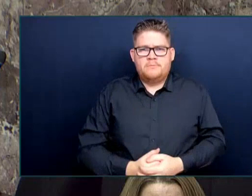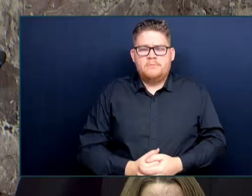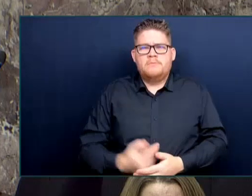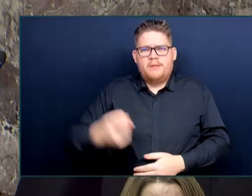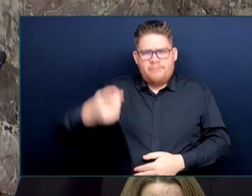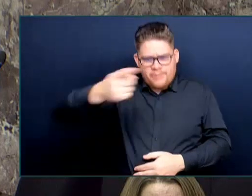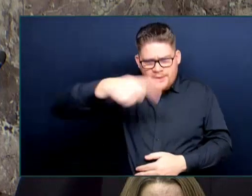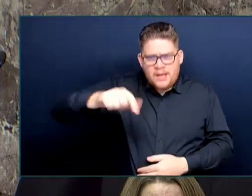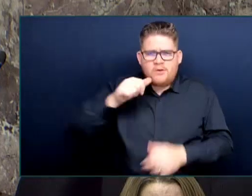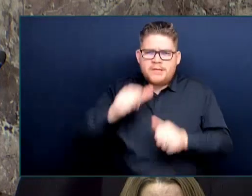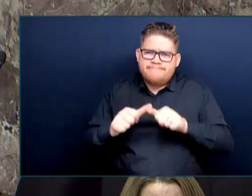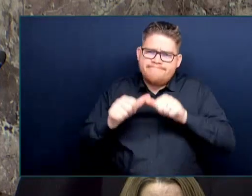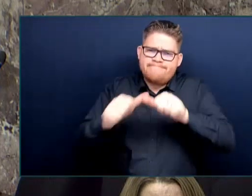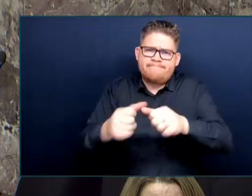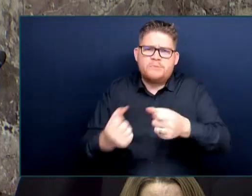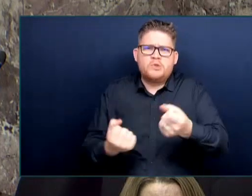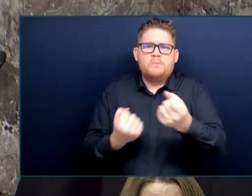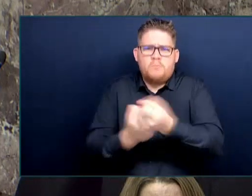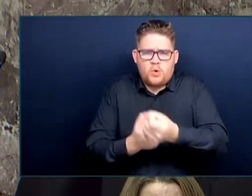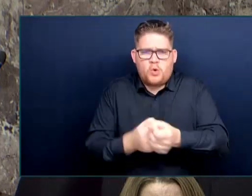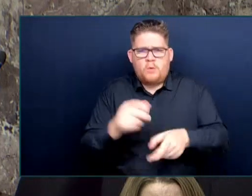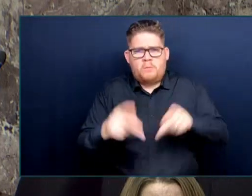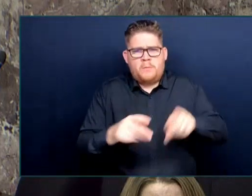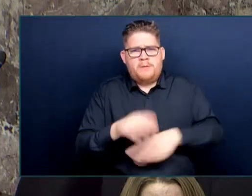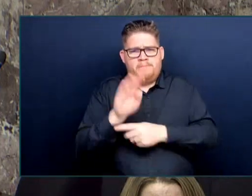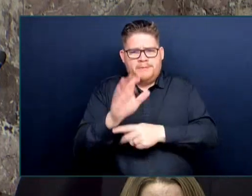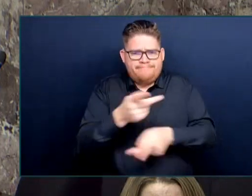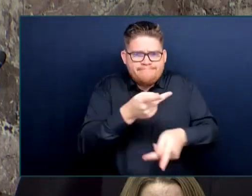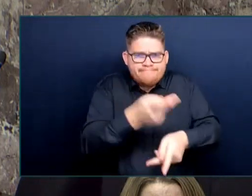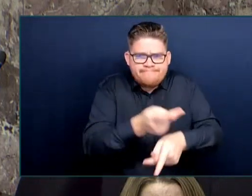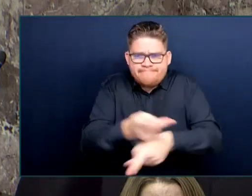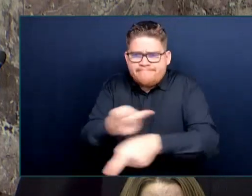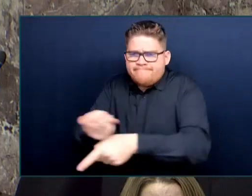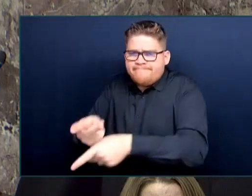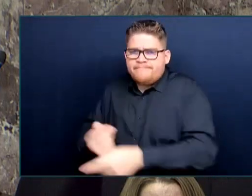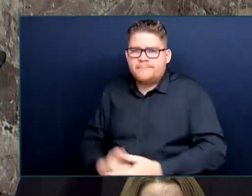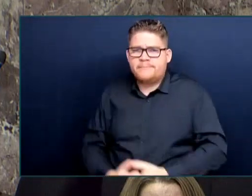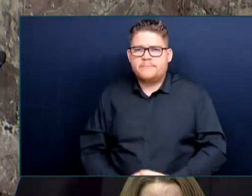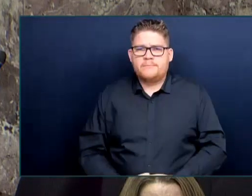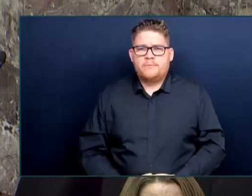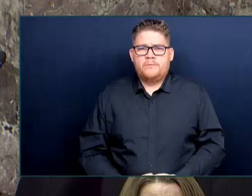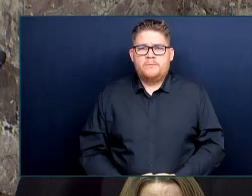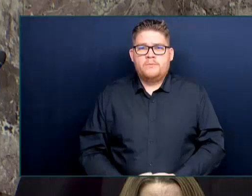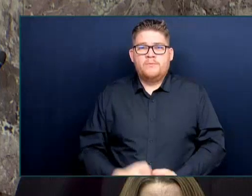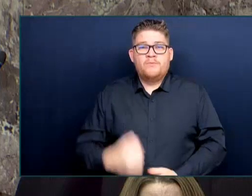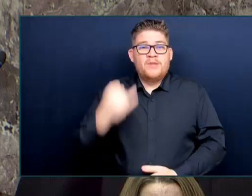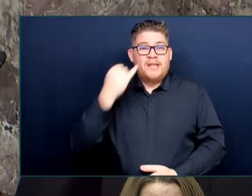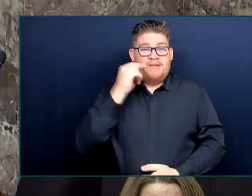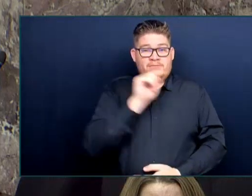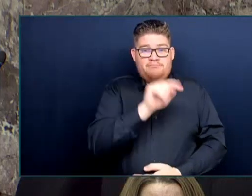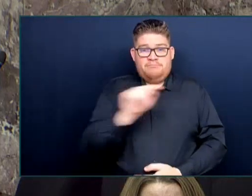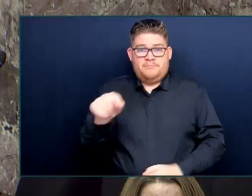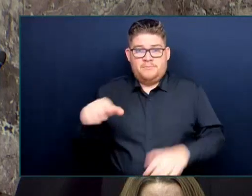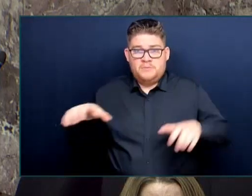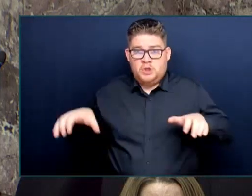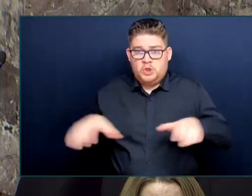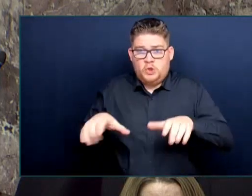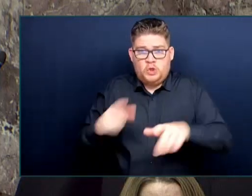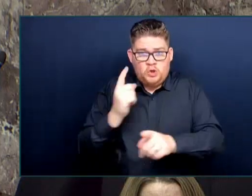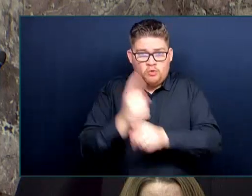to do so. But we'll also support when people are doing their jobs, like Dr. Ben Williams. We will